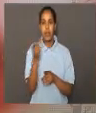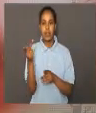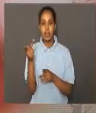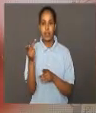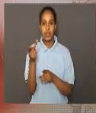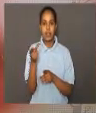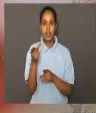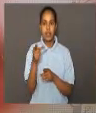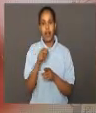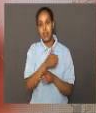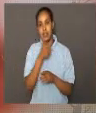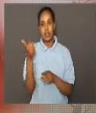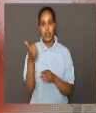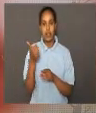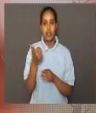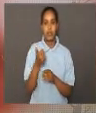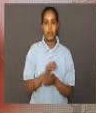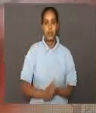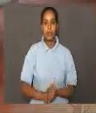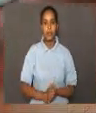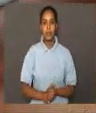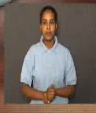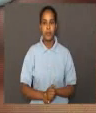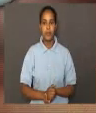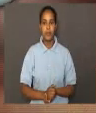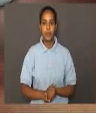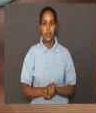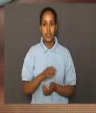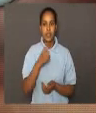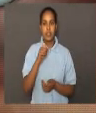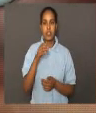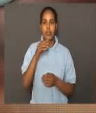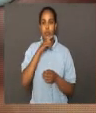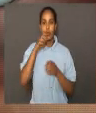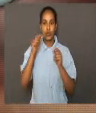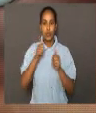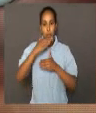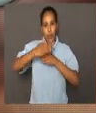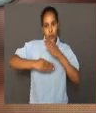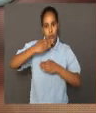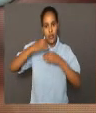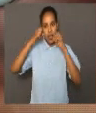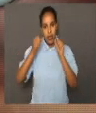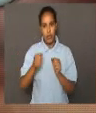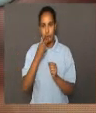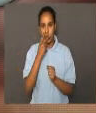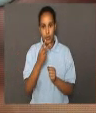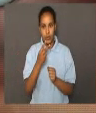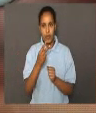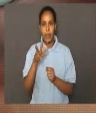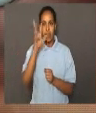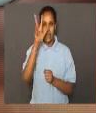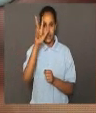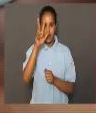solution rather than settling. The solution process can be shown in